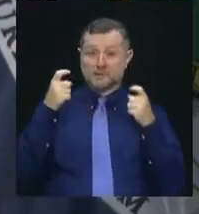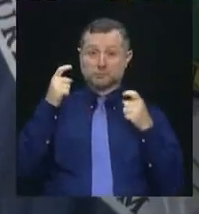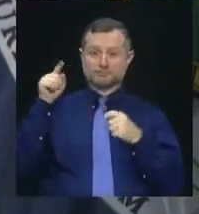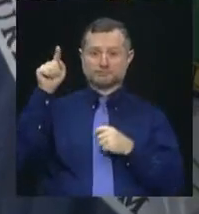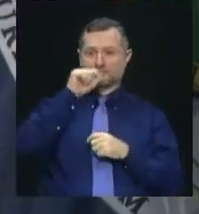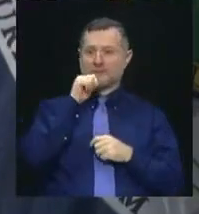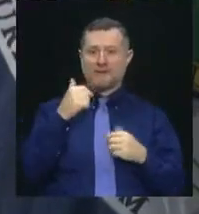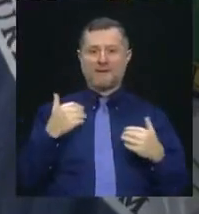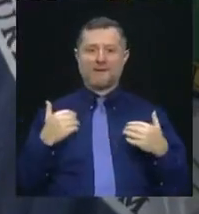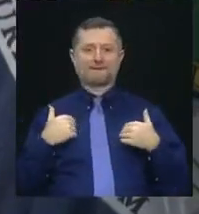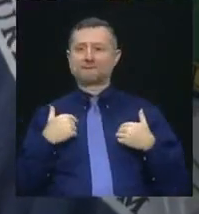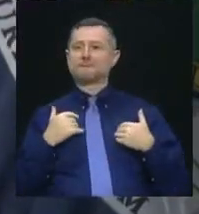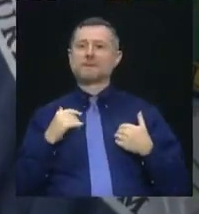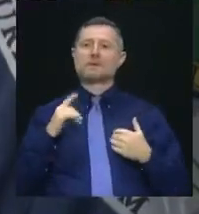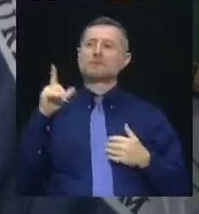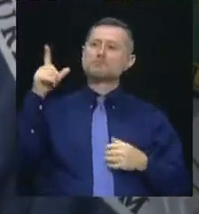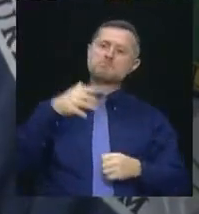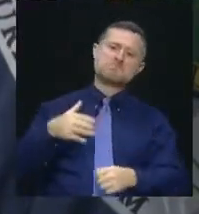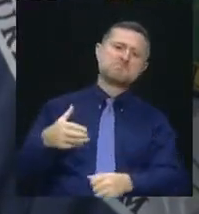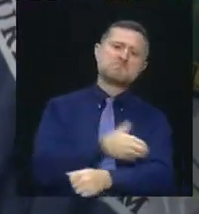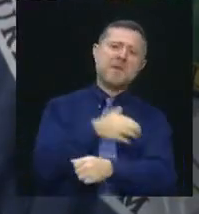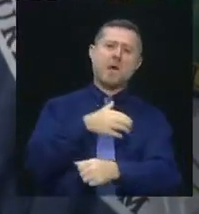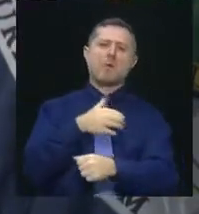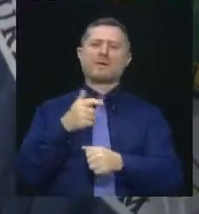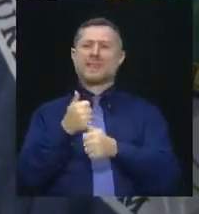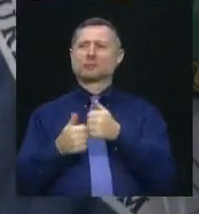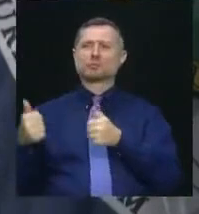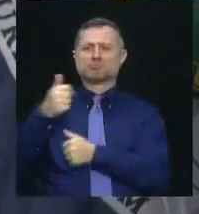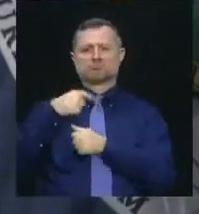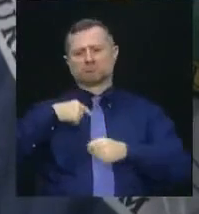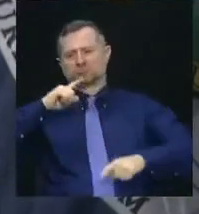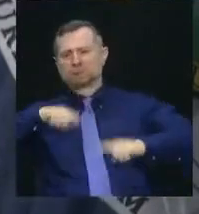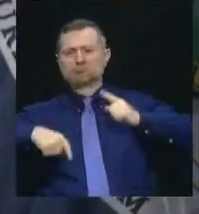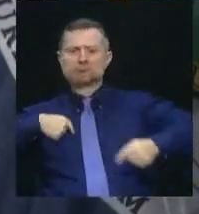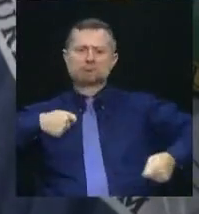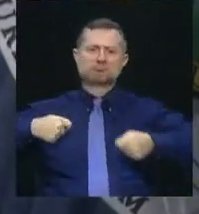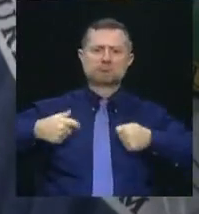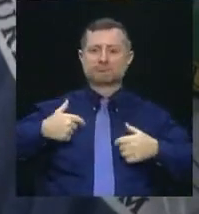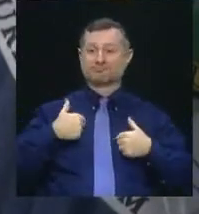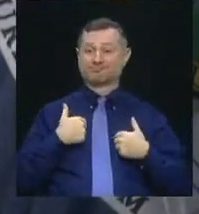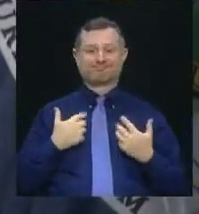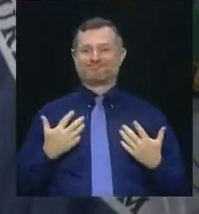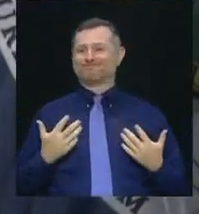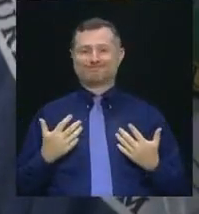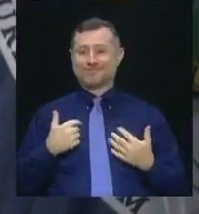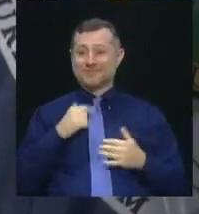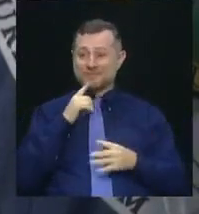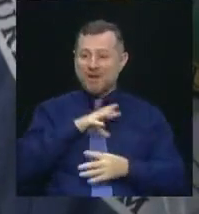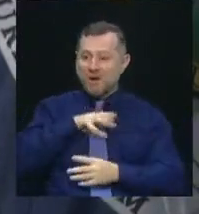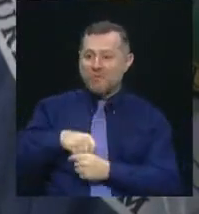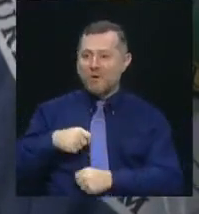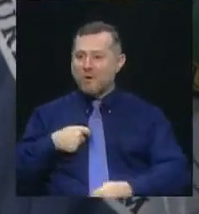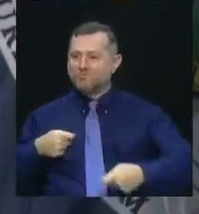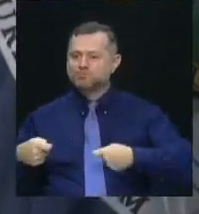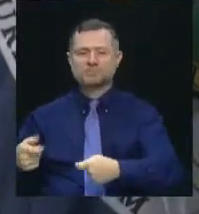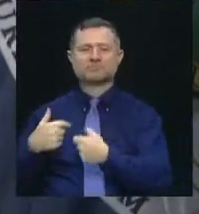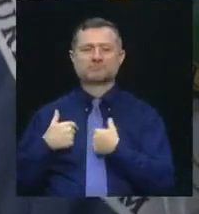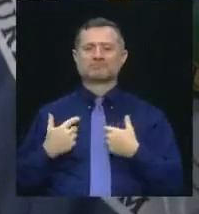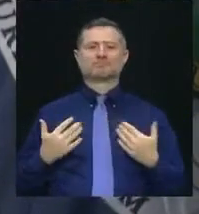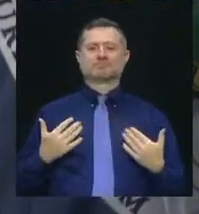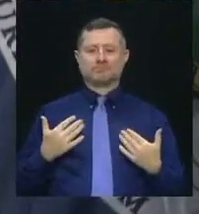that it had last year at the time when I was very engaged in dealing with the COVID response, and the authorities held by the administration were